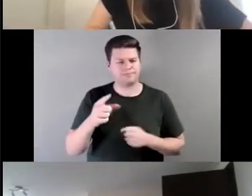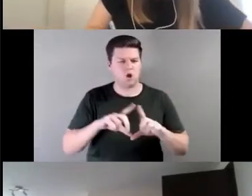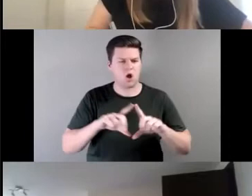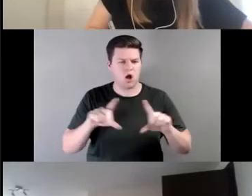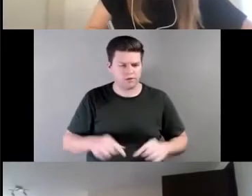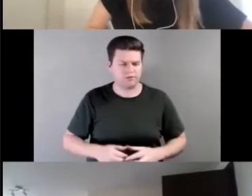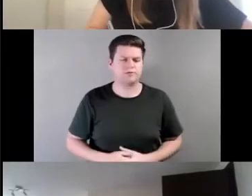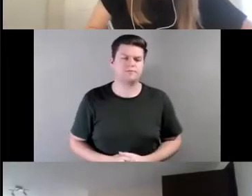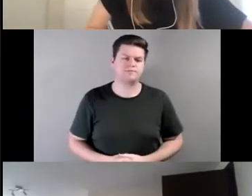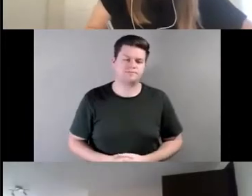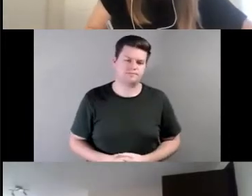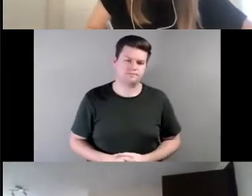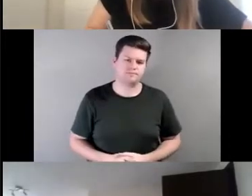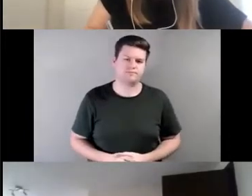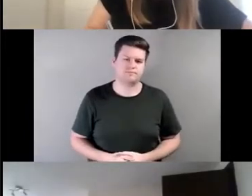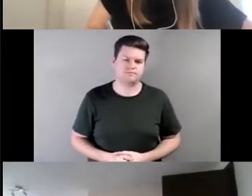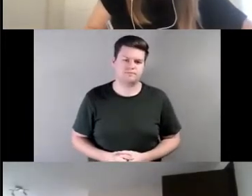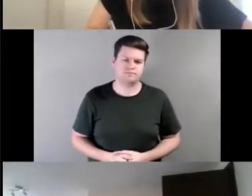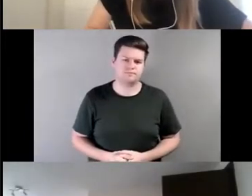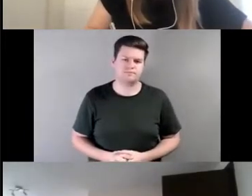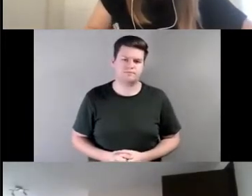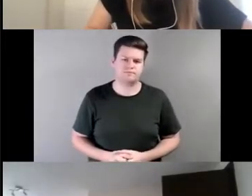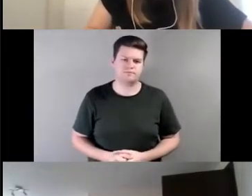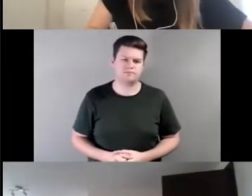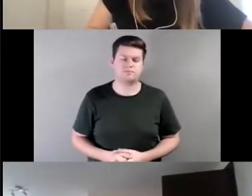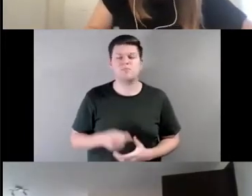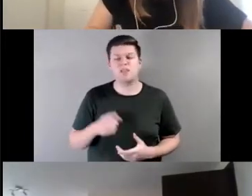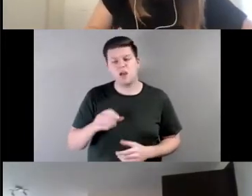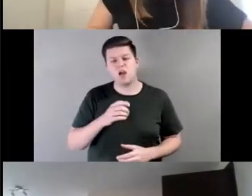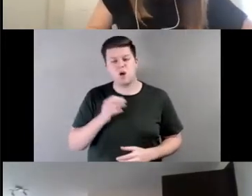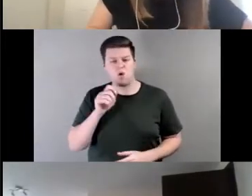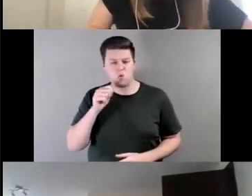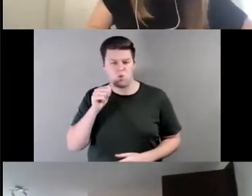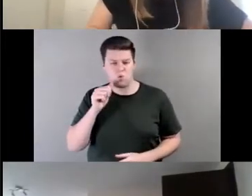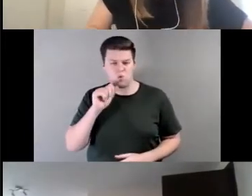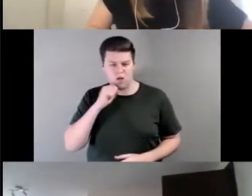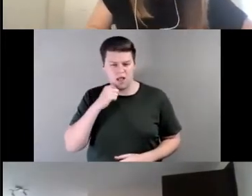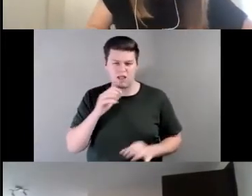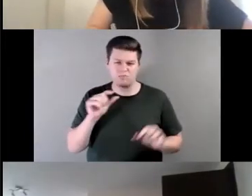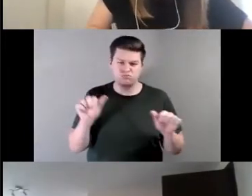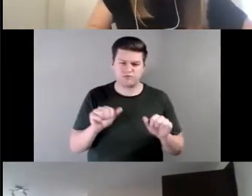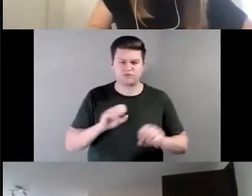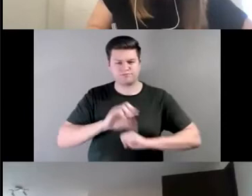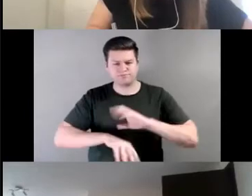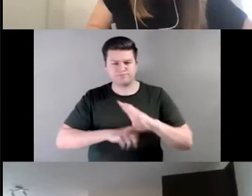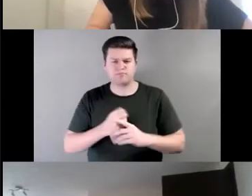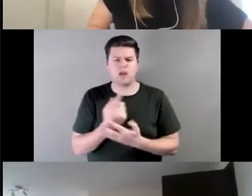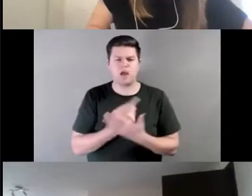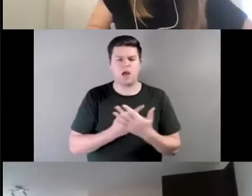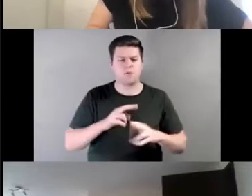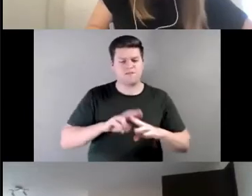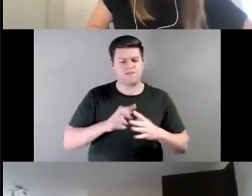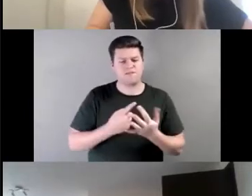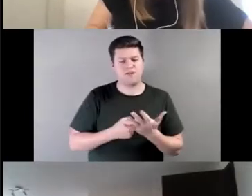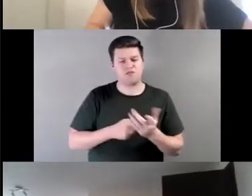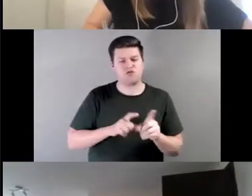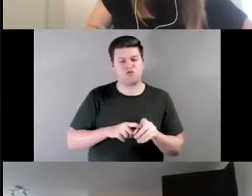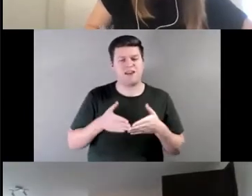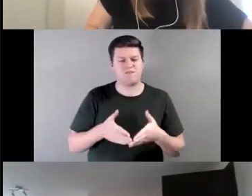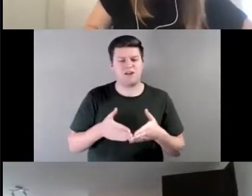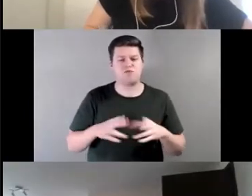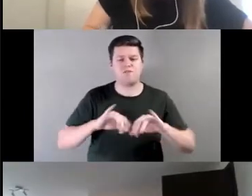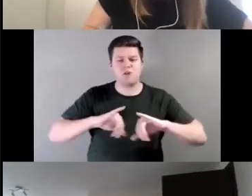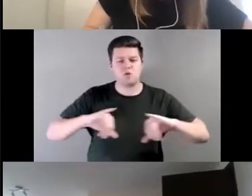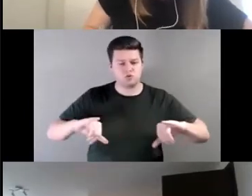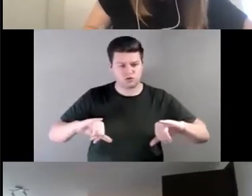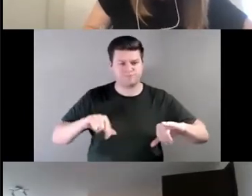Now, I'll say a little bit just about ferry vouchers. These are provided to eligible National Entitlement Card